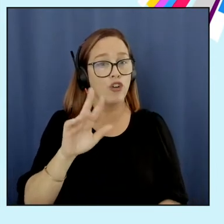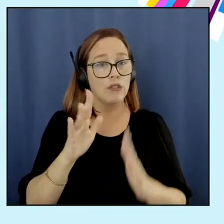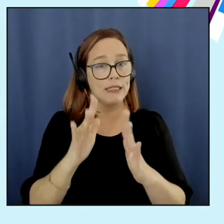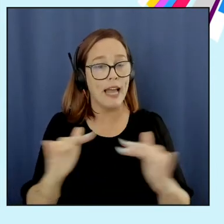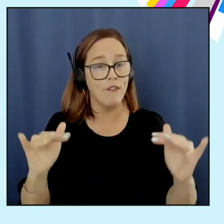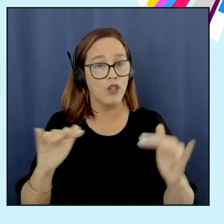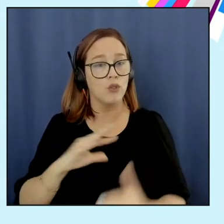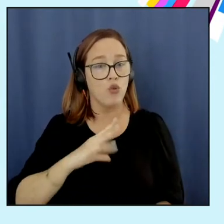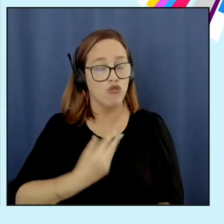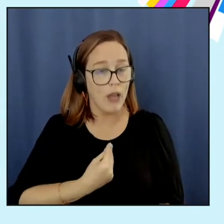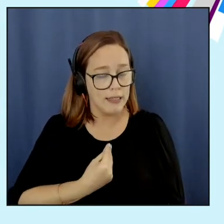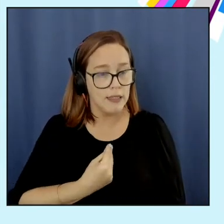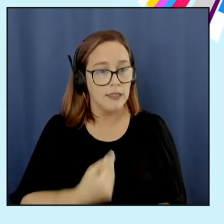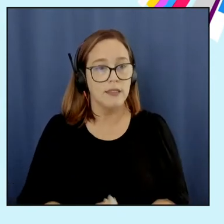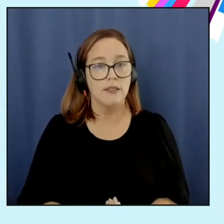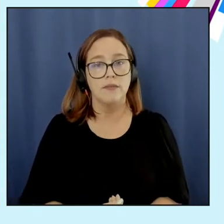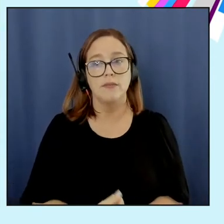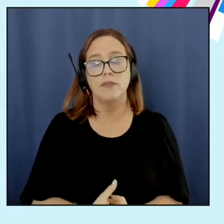And so